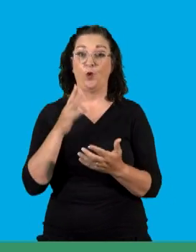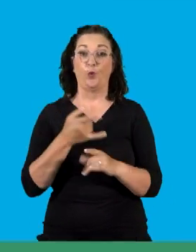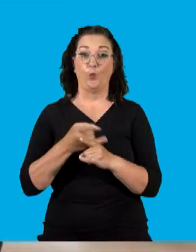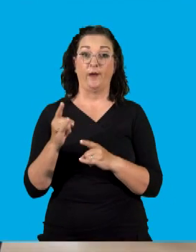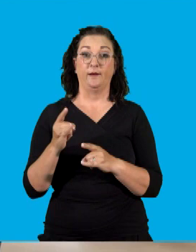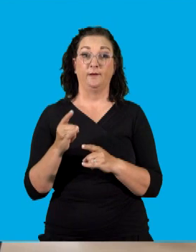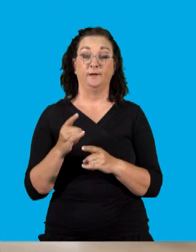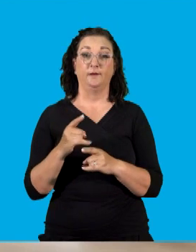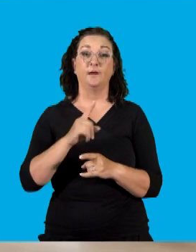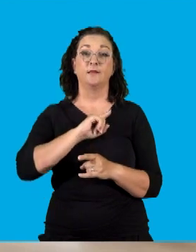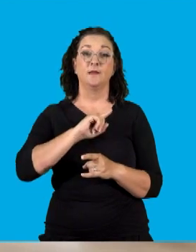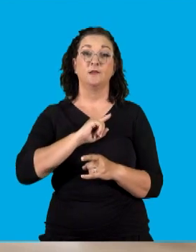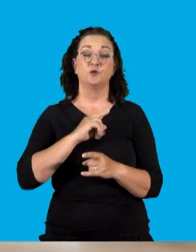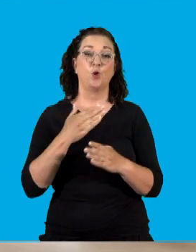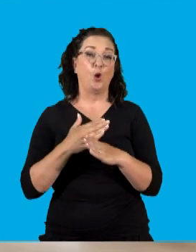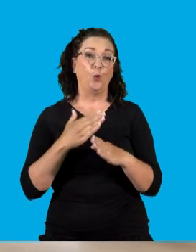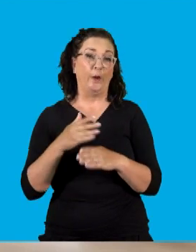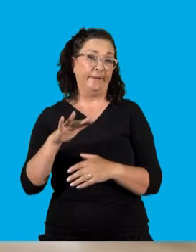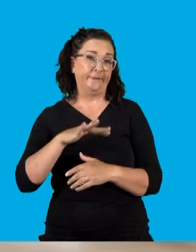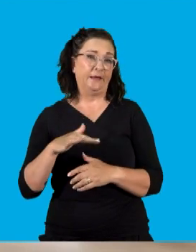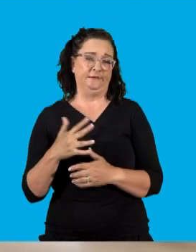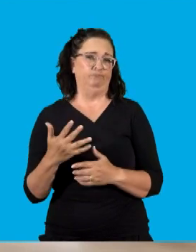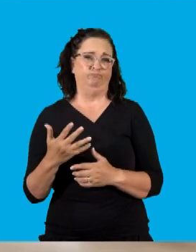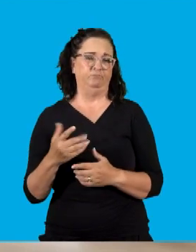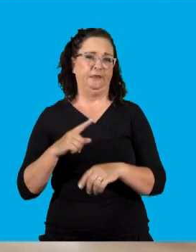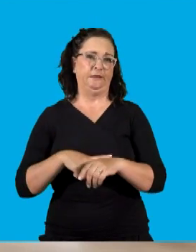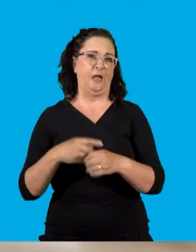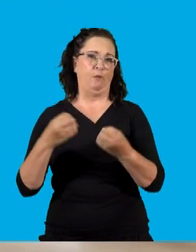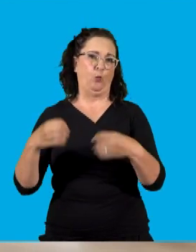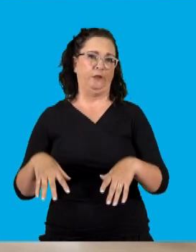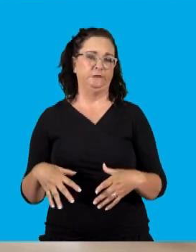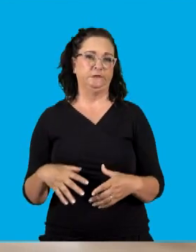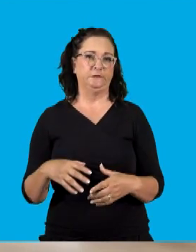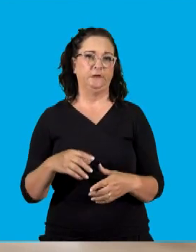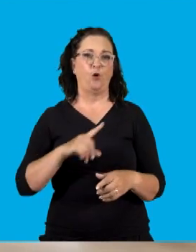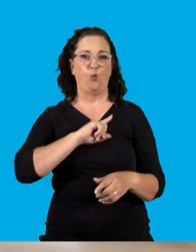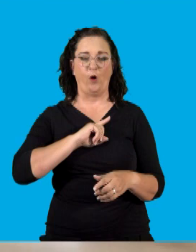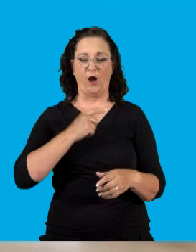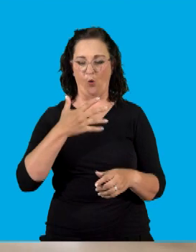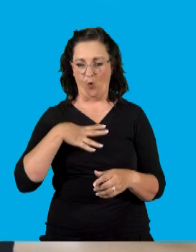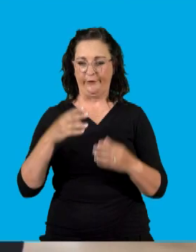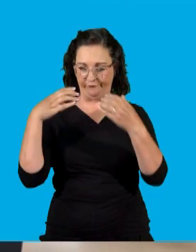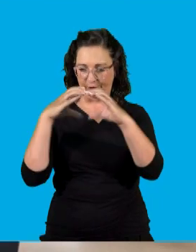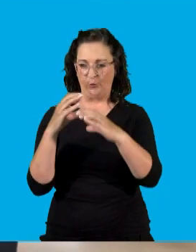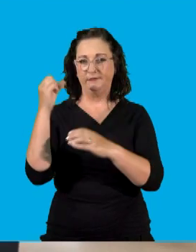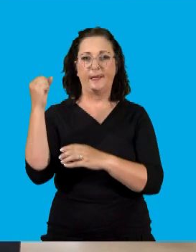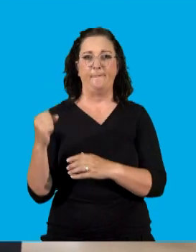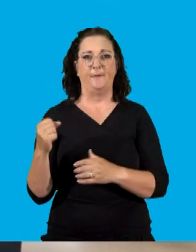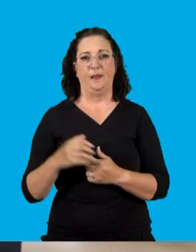breakthrough. So they see a workplace as a waste of time and then do what? Focus on gambling.